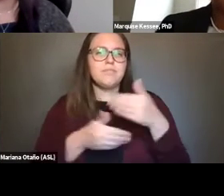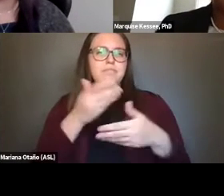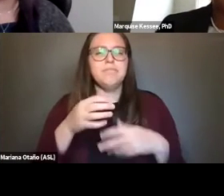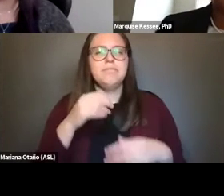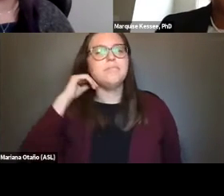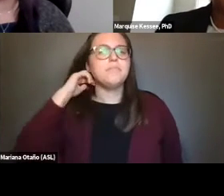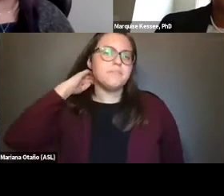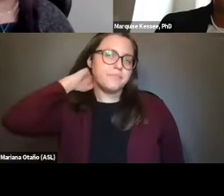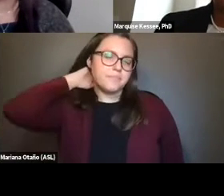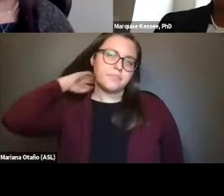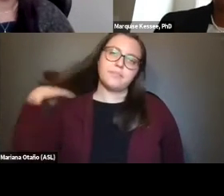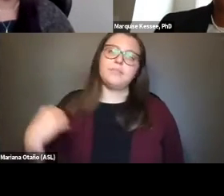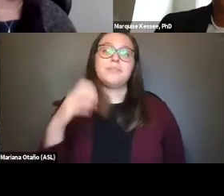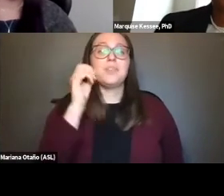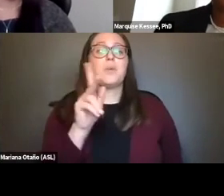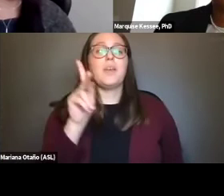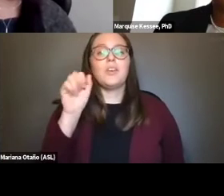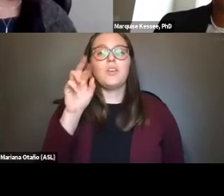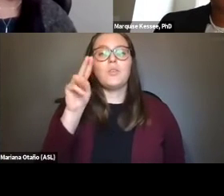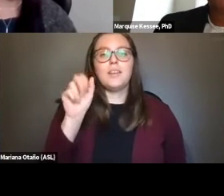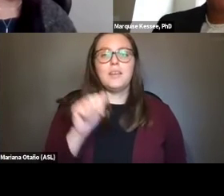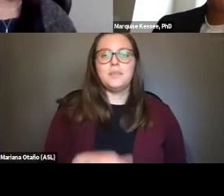Okay. Karina?